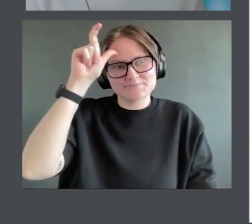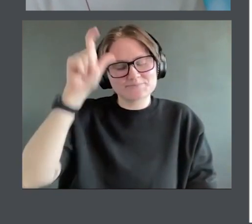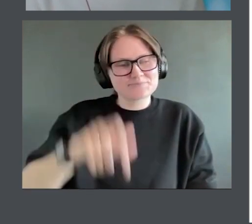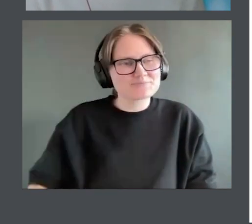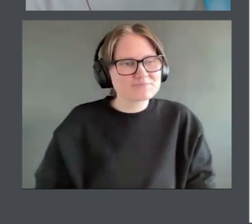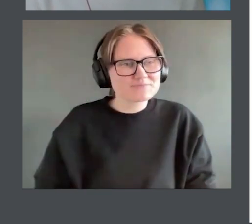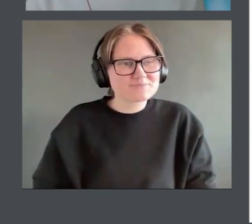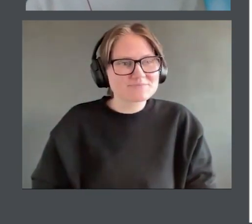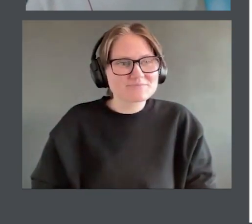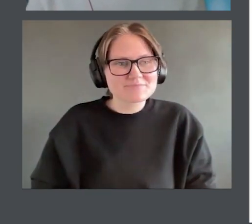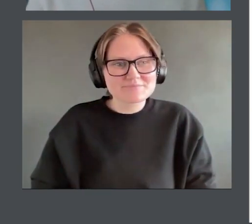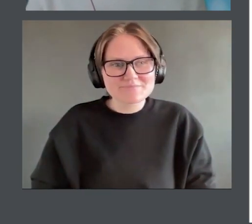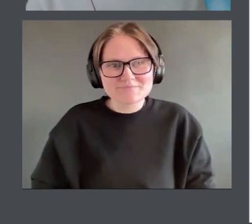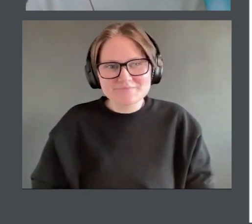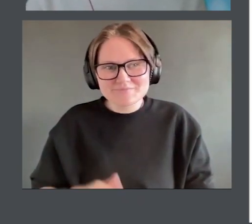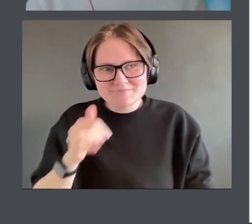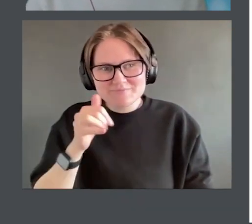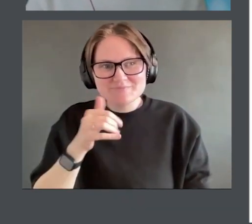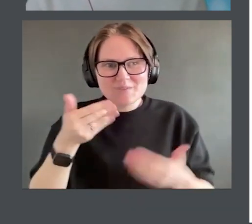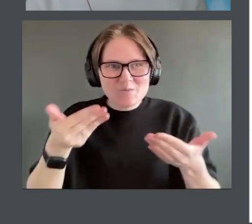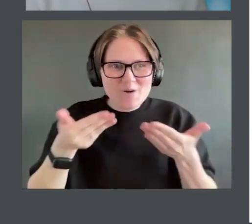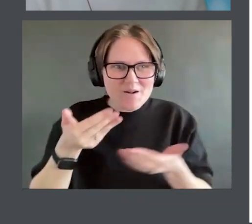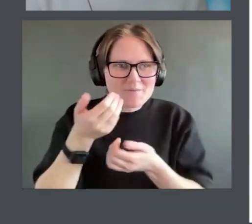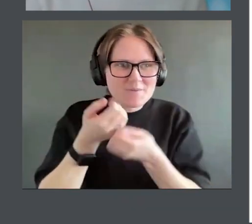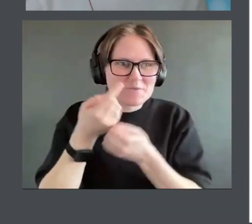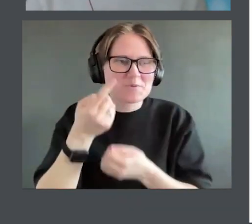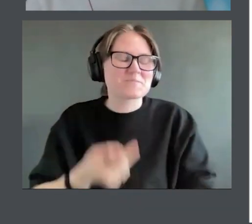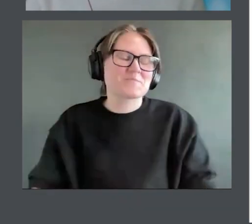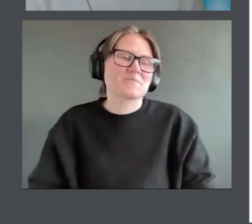right. Welcome. Welcome, everybody.